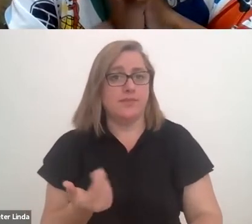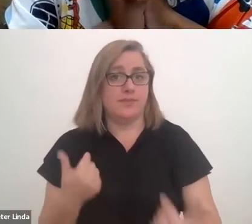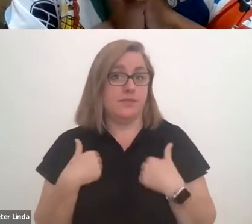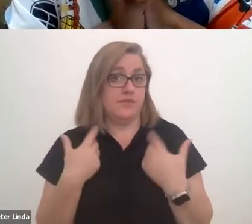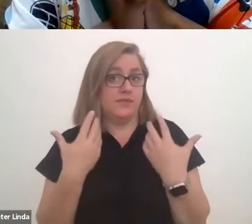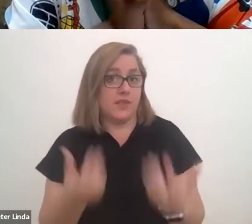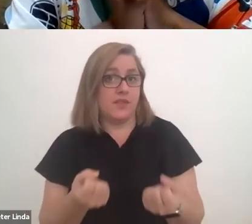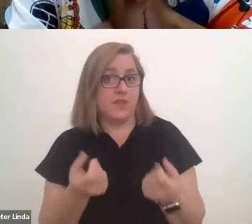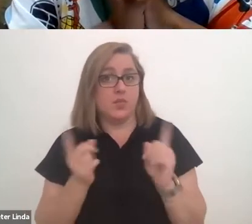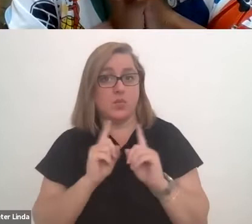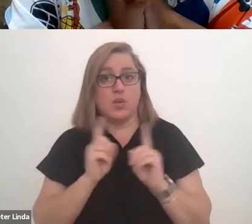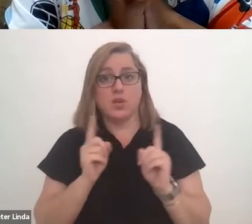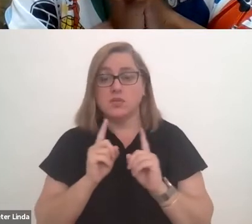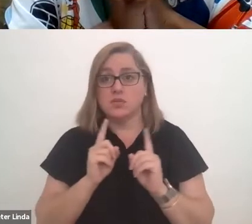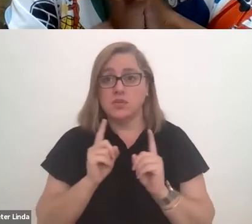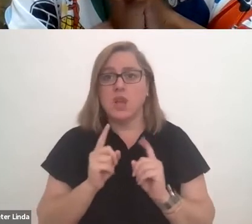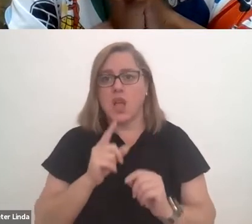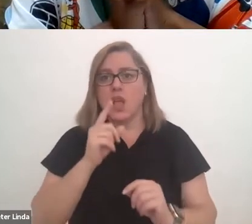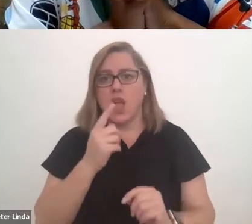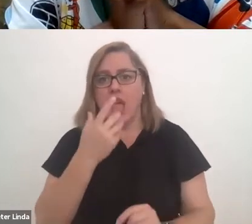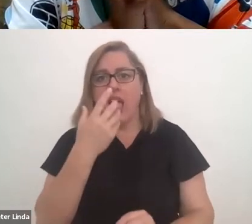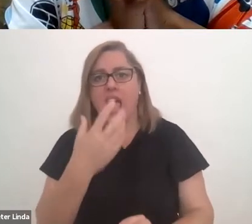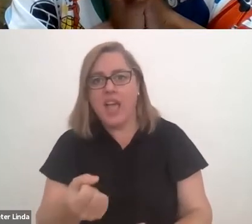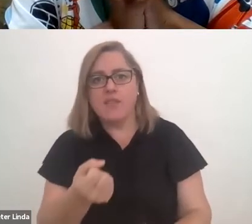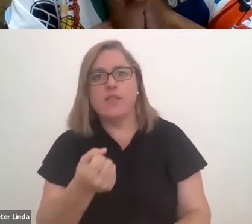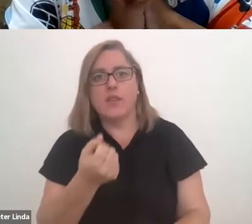have some capacity to try to